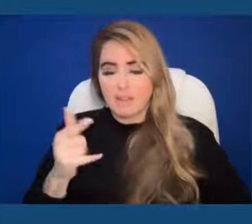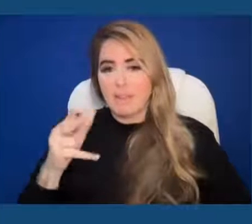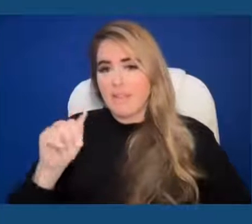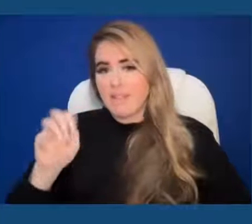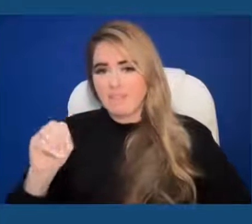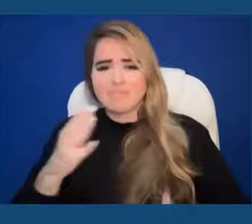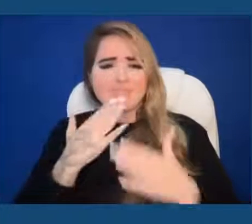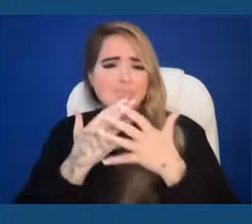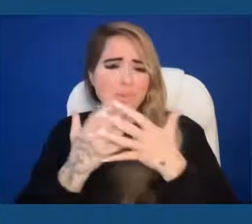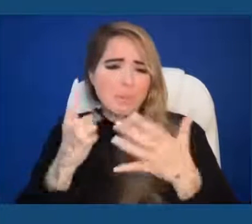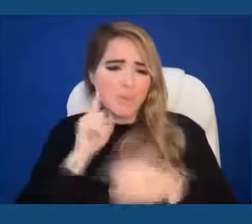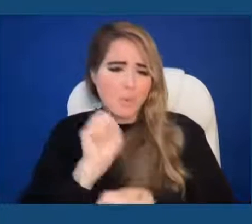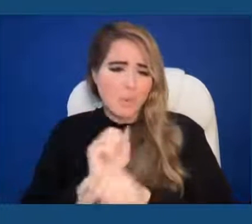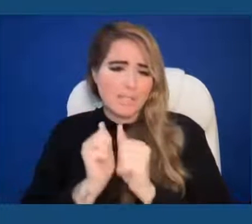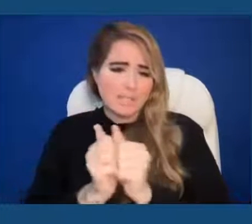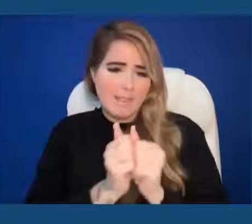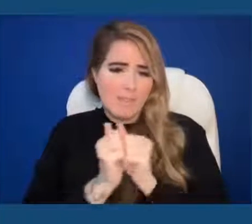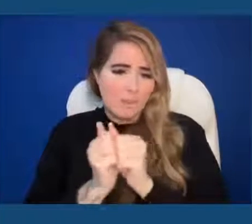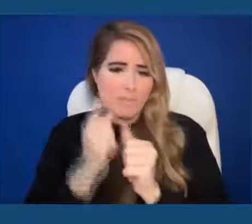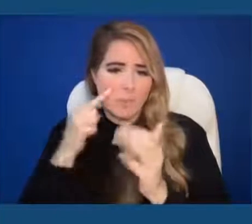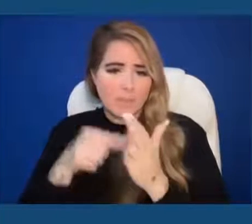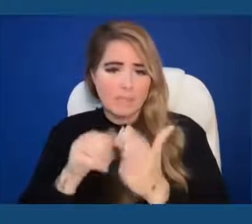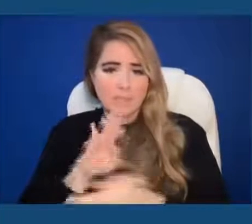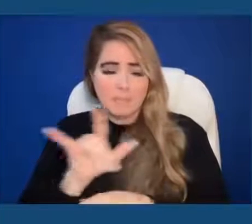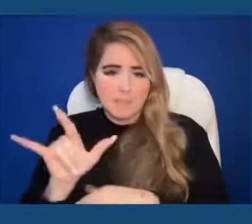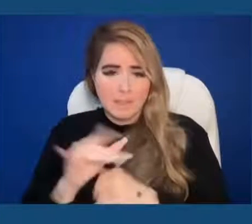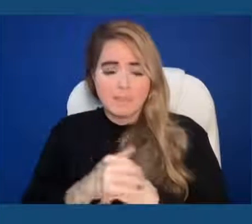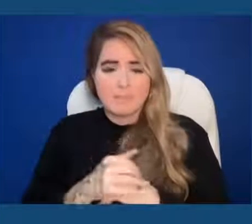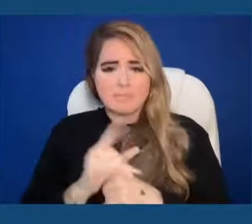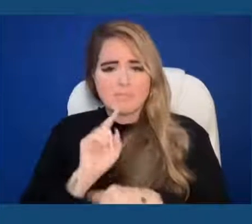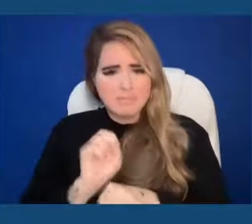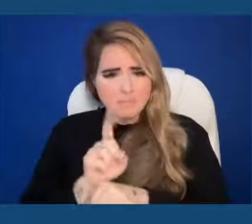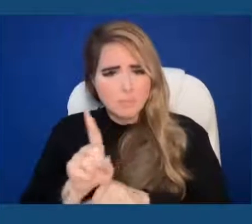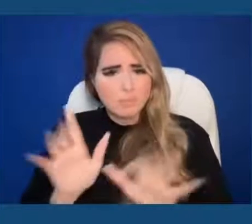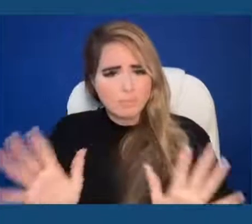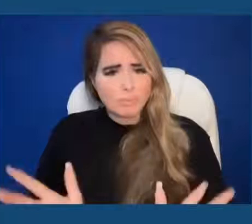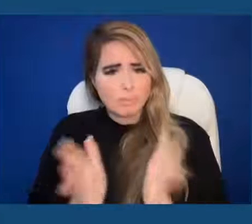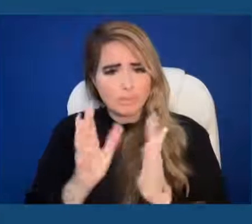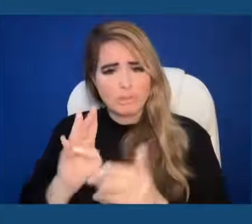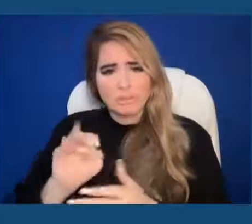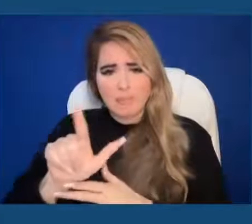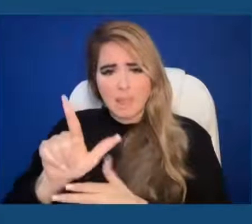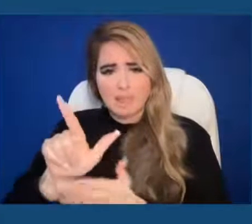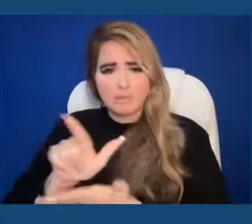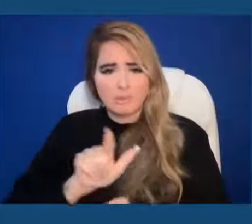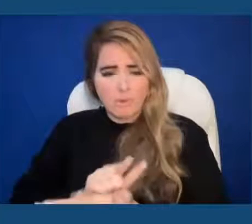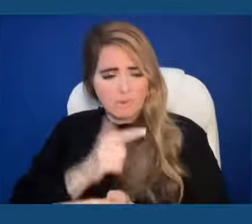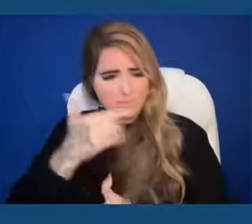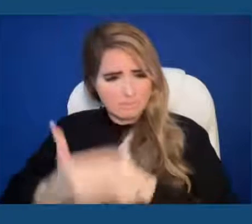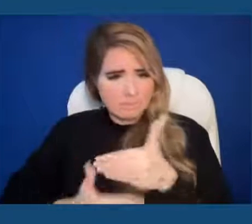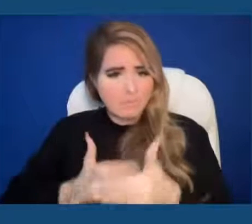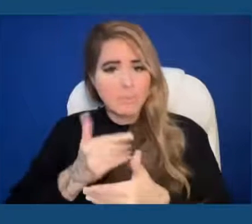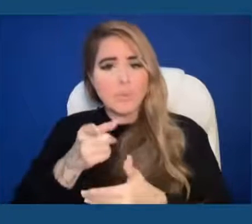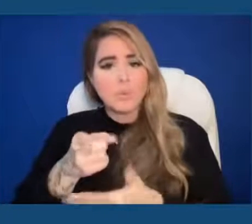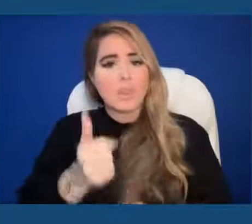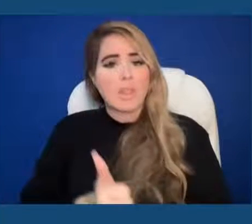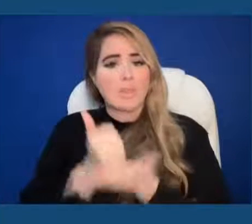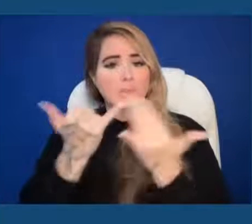with us to get that bill done and really pushing Melanie's law forward and helping to make today a